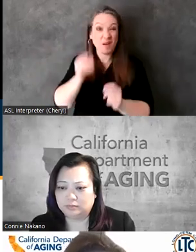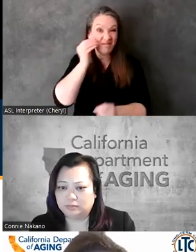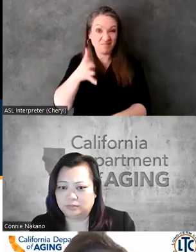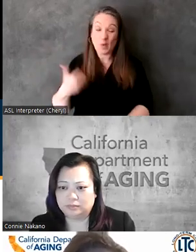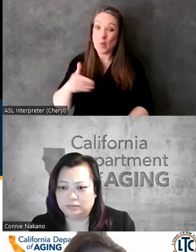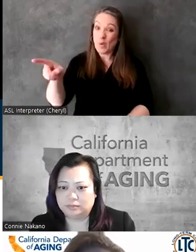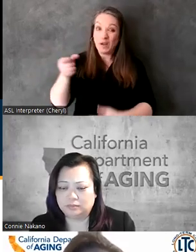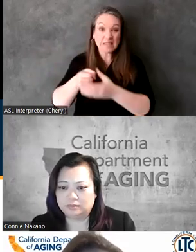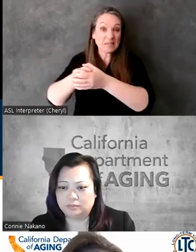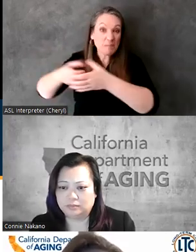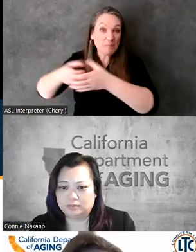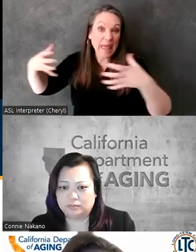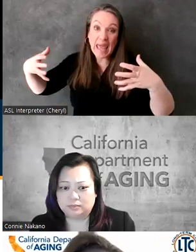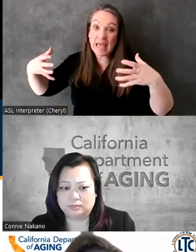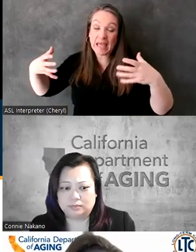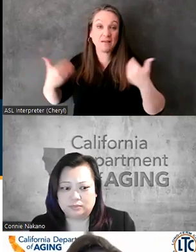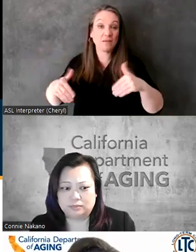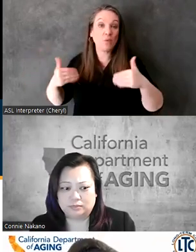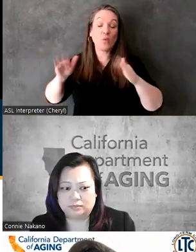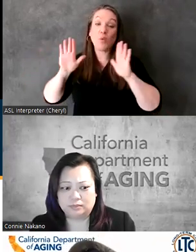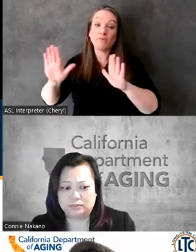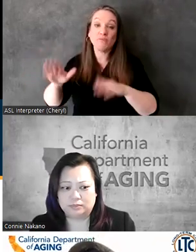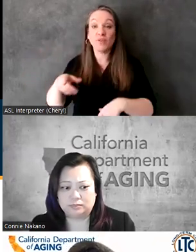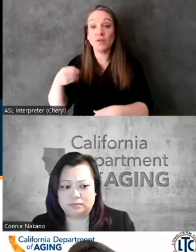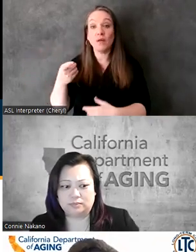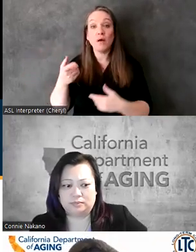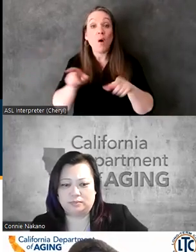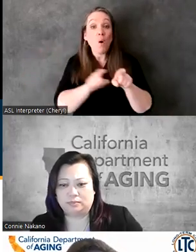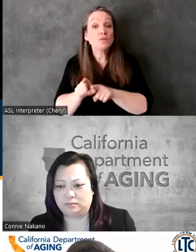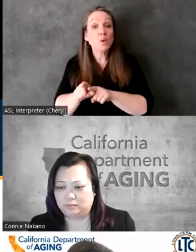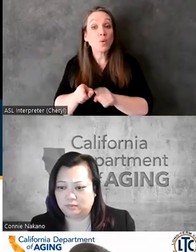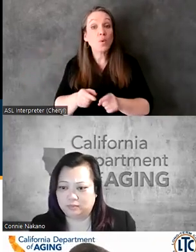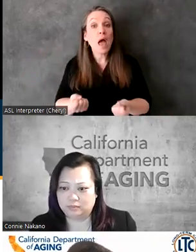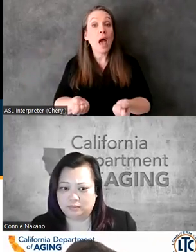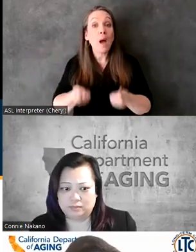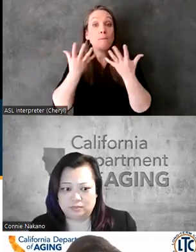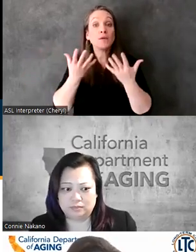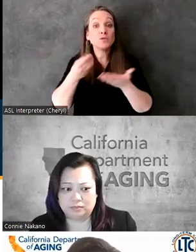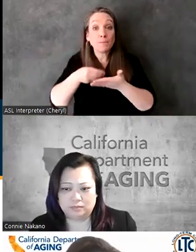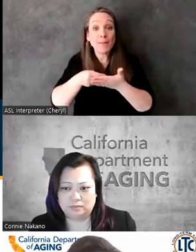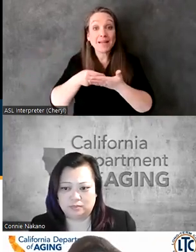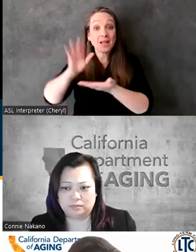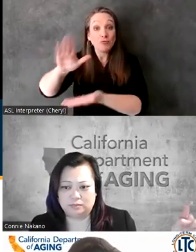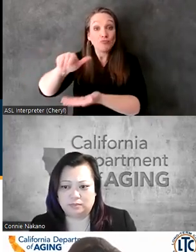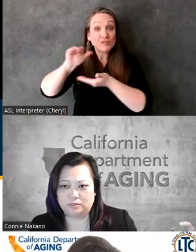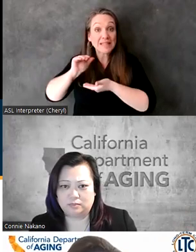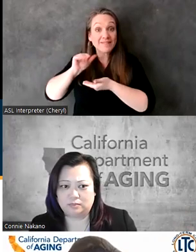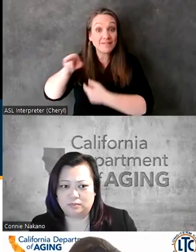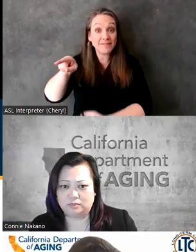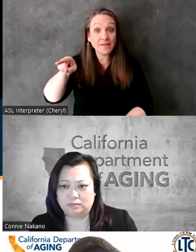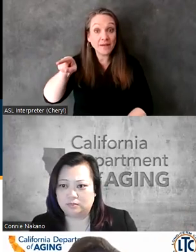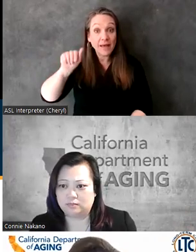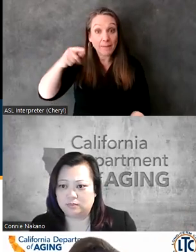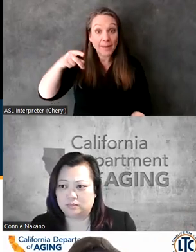organization internally, and then also just the amount of funding that they have received, because this is now